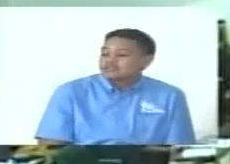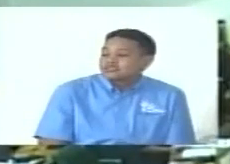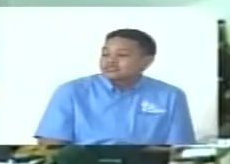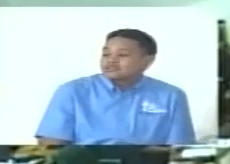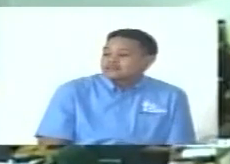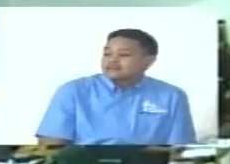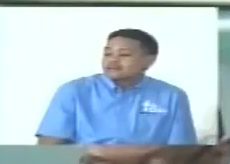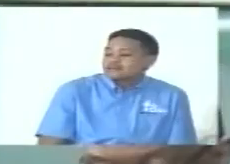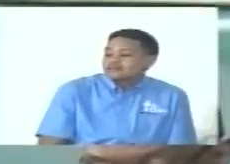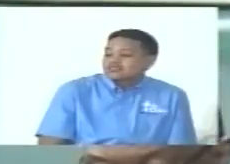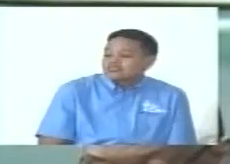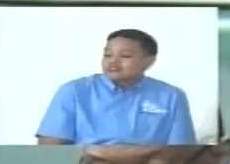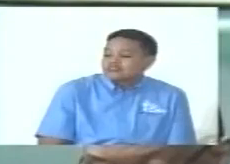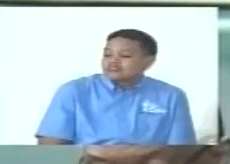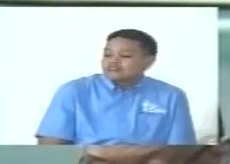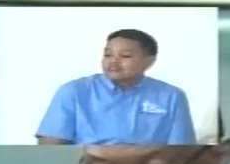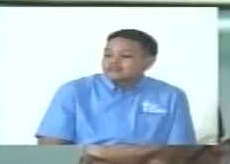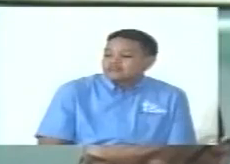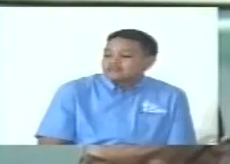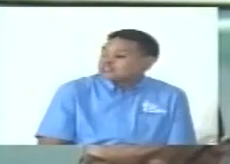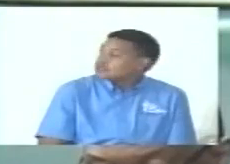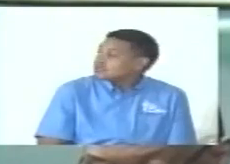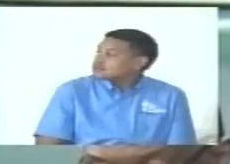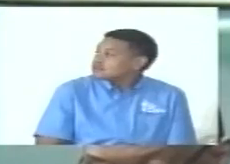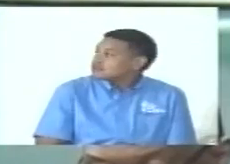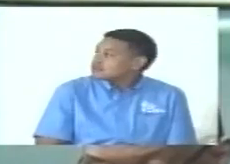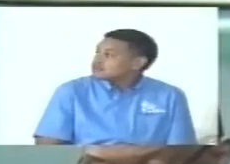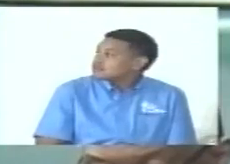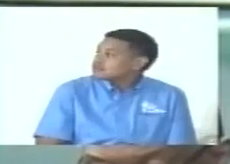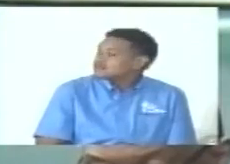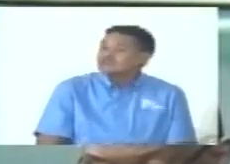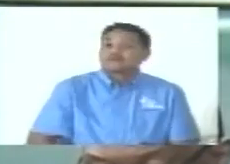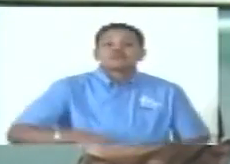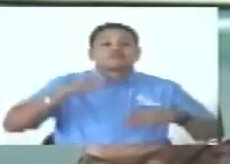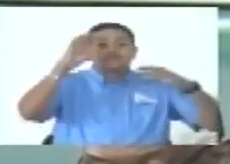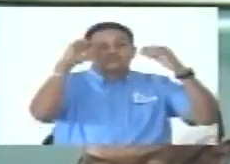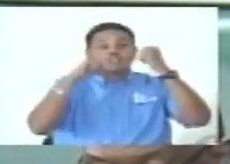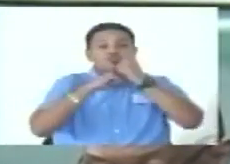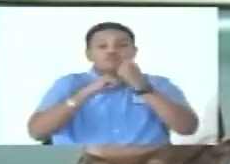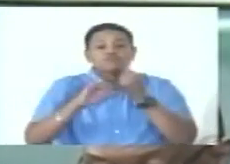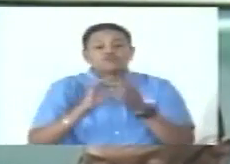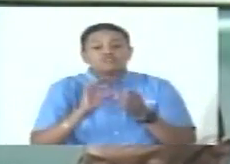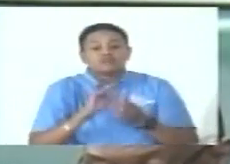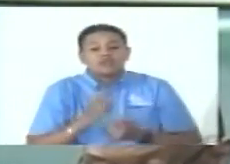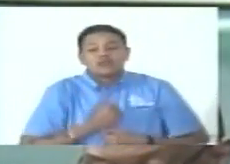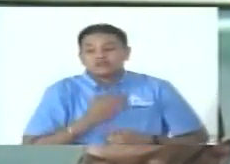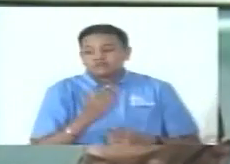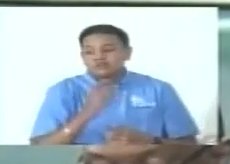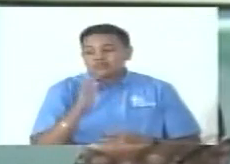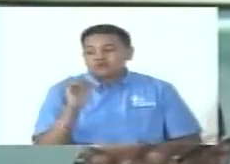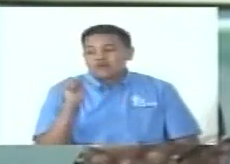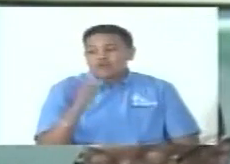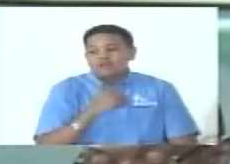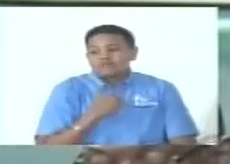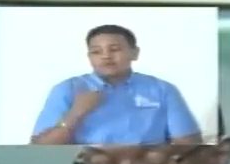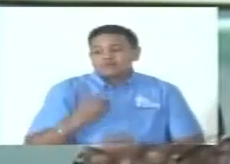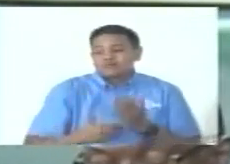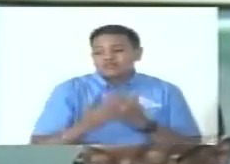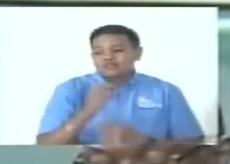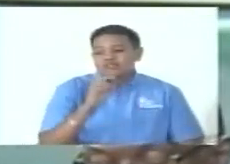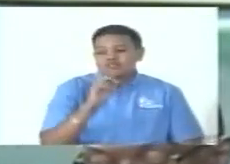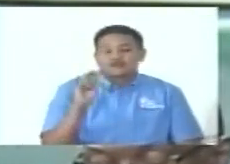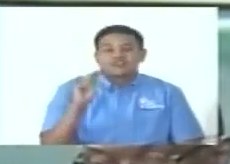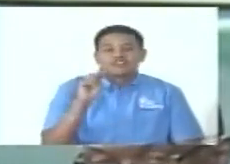the sentiments expressed by all our colleagues this morning. Dr. Neville Galimore, how best can